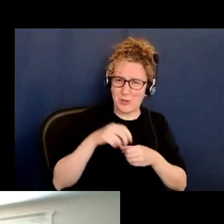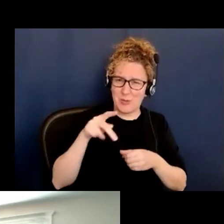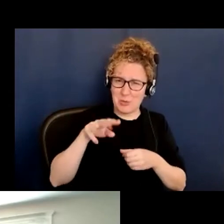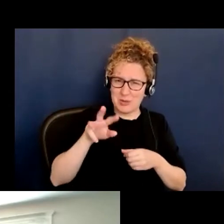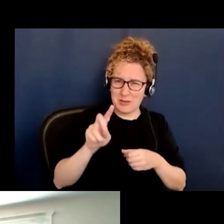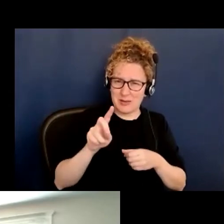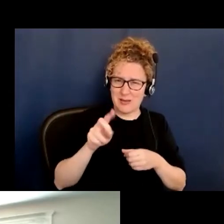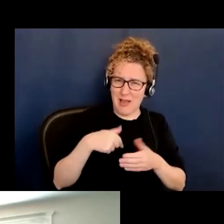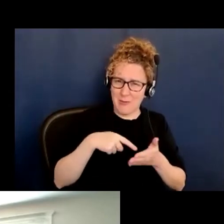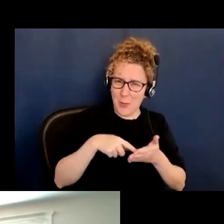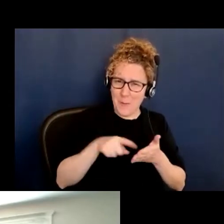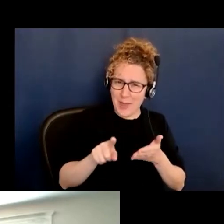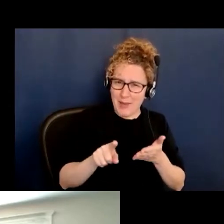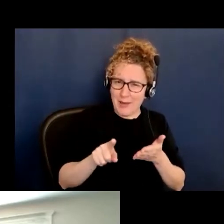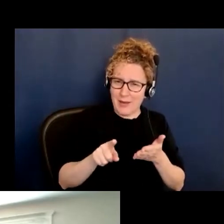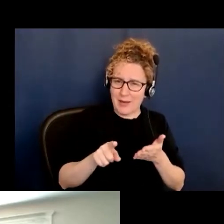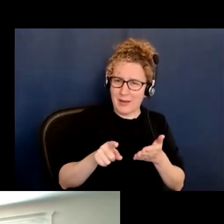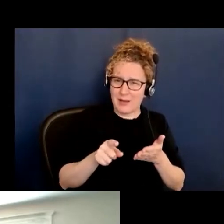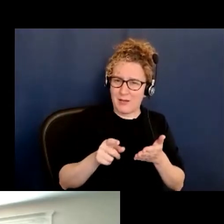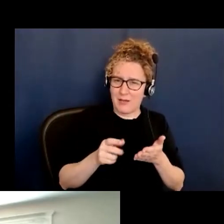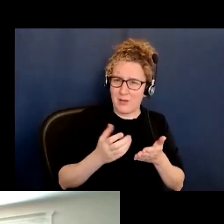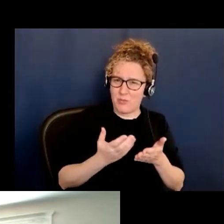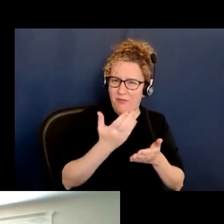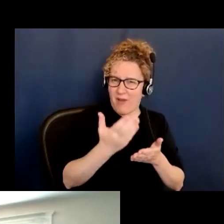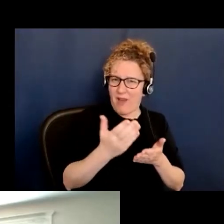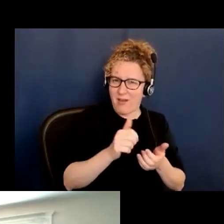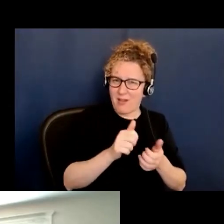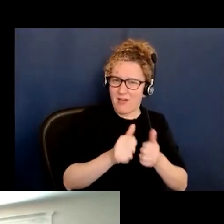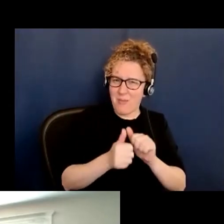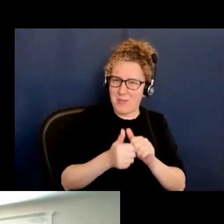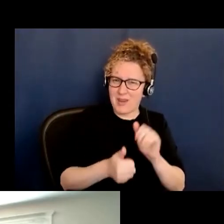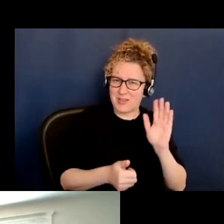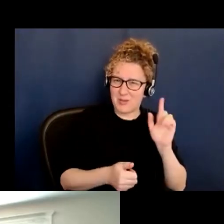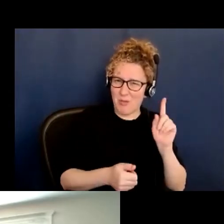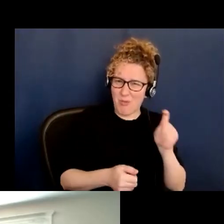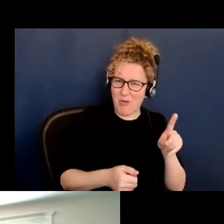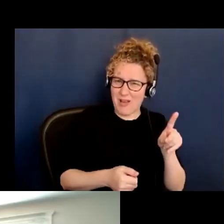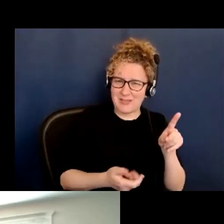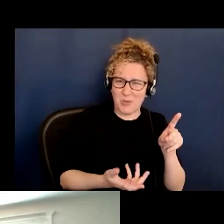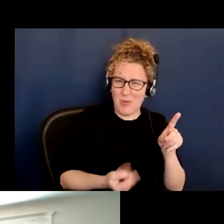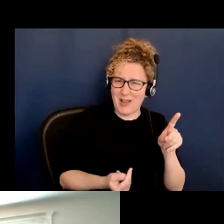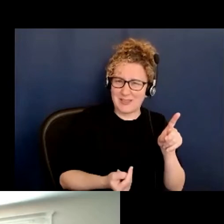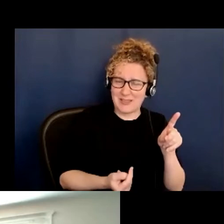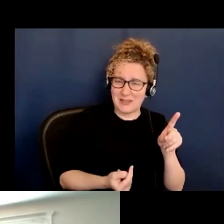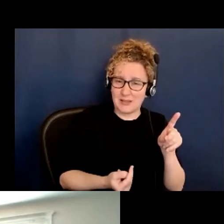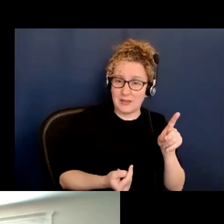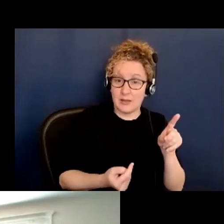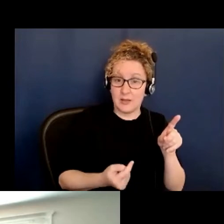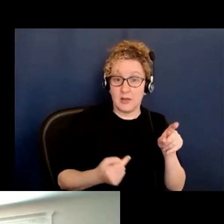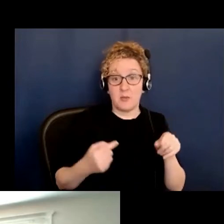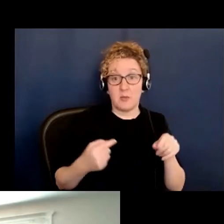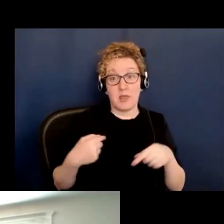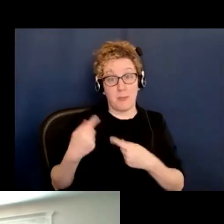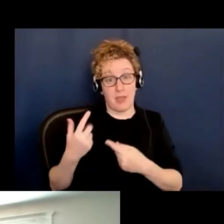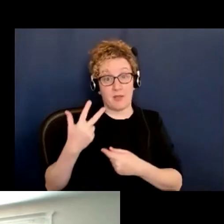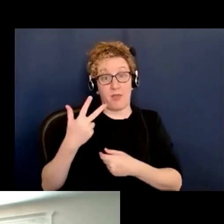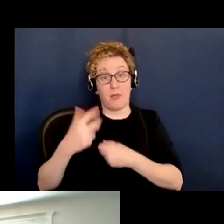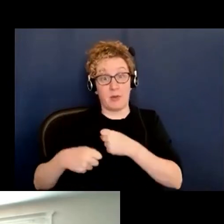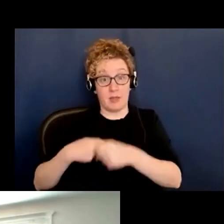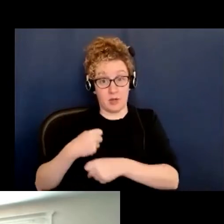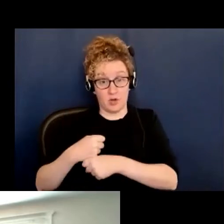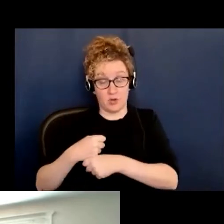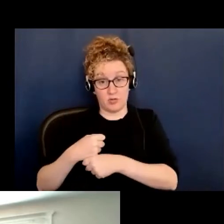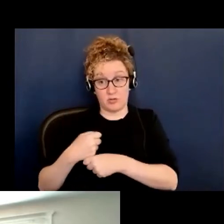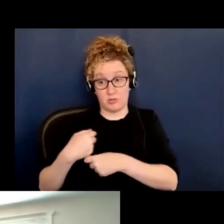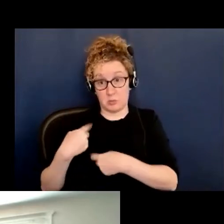and have to provide accommodations. And I think over probably the last 3 years that I can